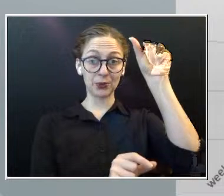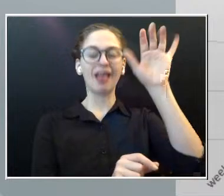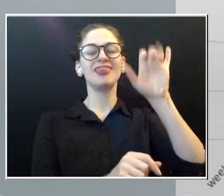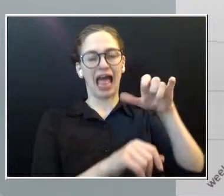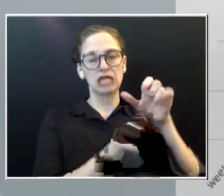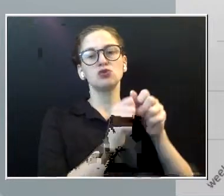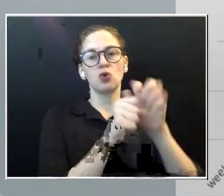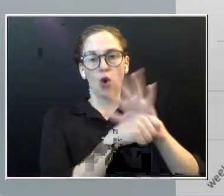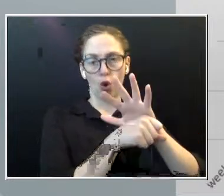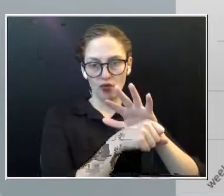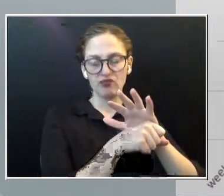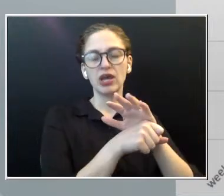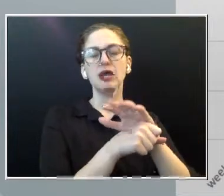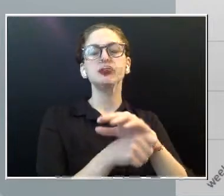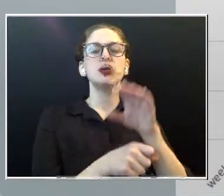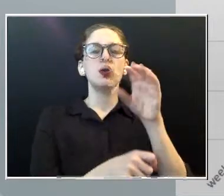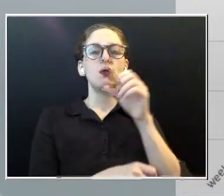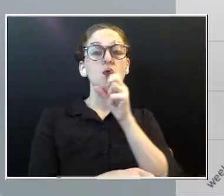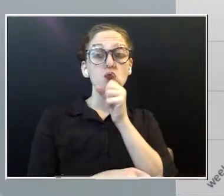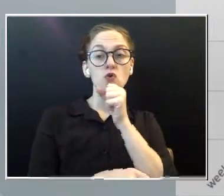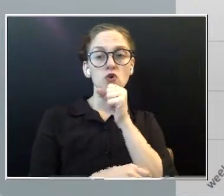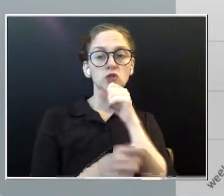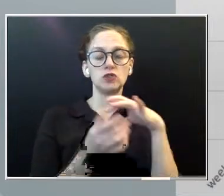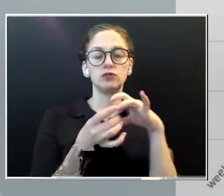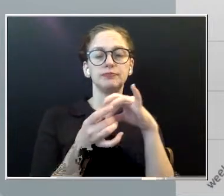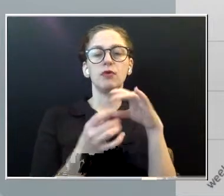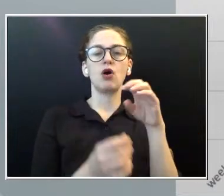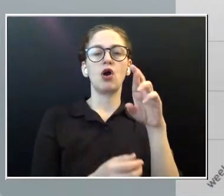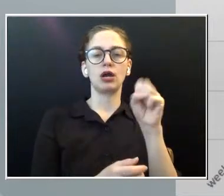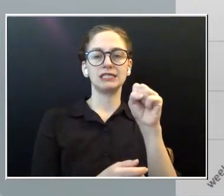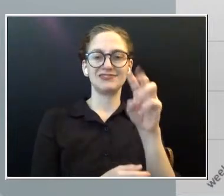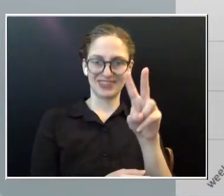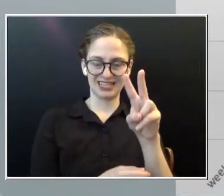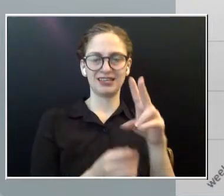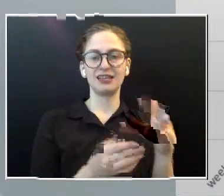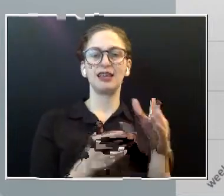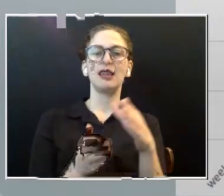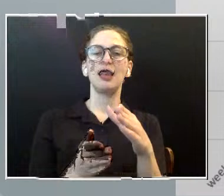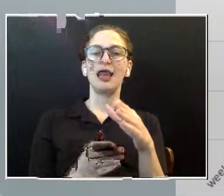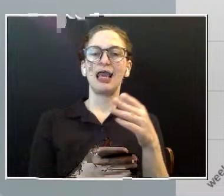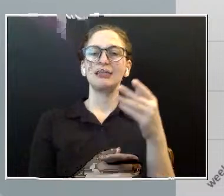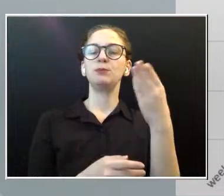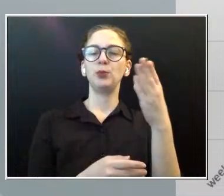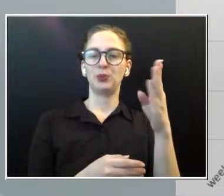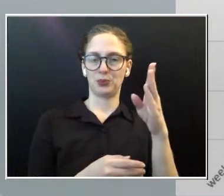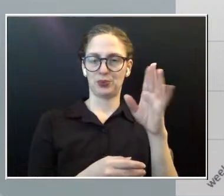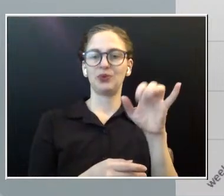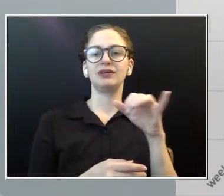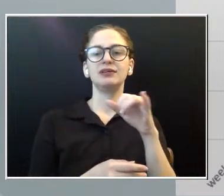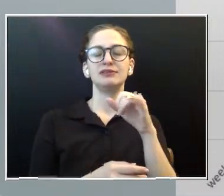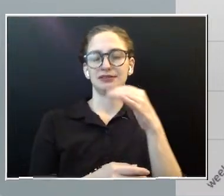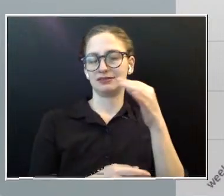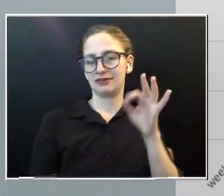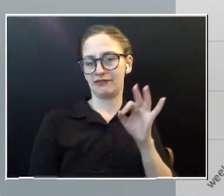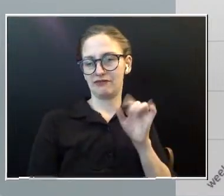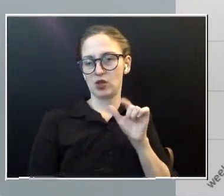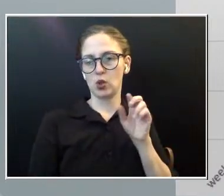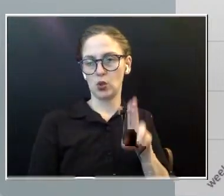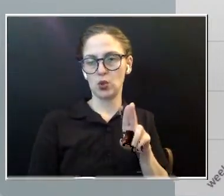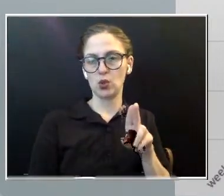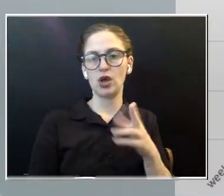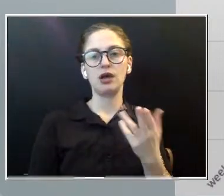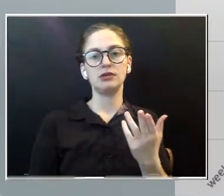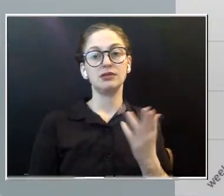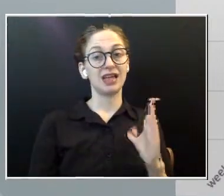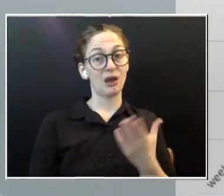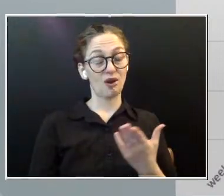the blue is flu. So our RSV and flu admissions, while we'd like to see none, they are up a little bit, as you can see